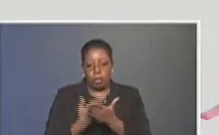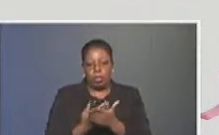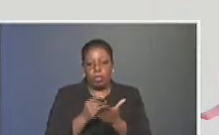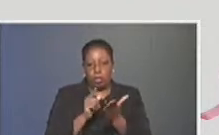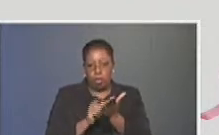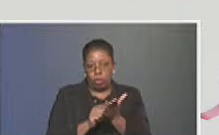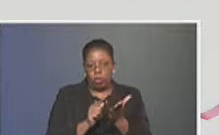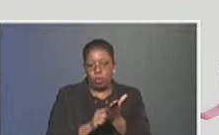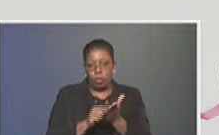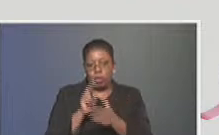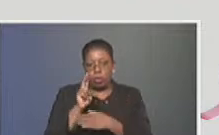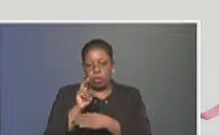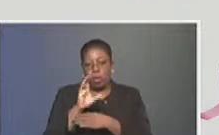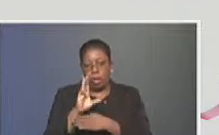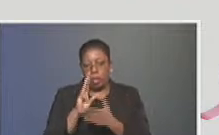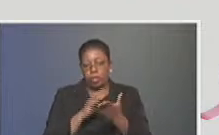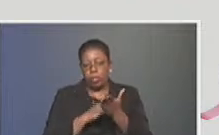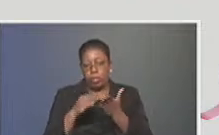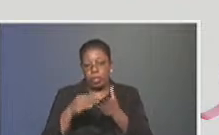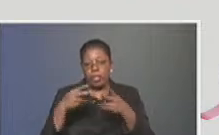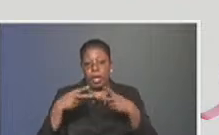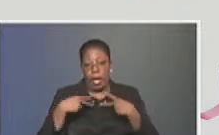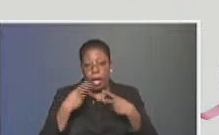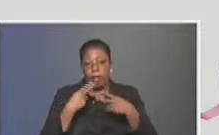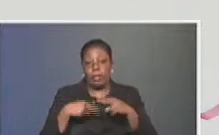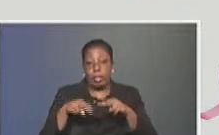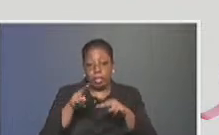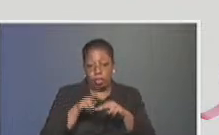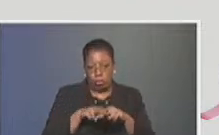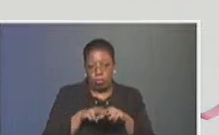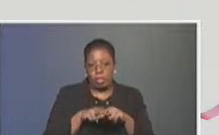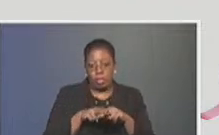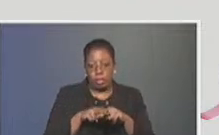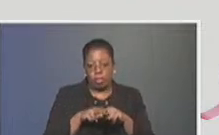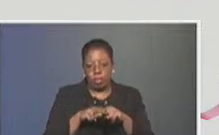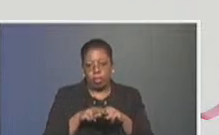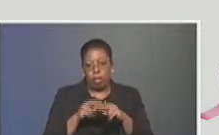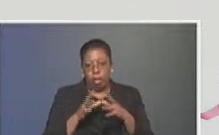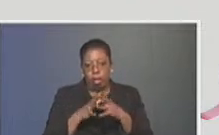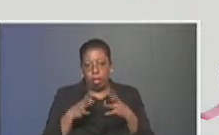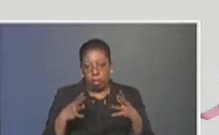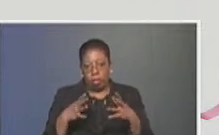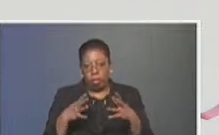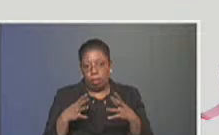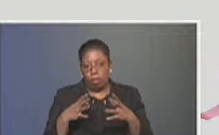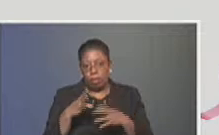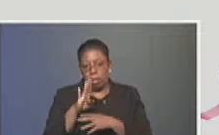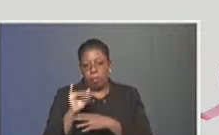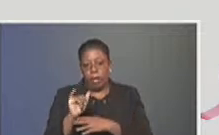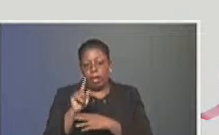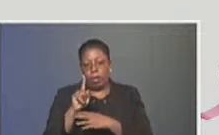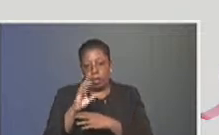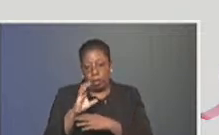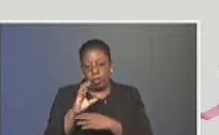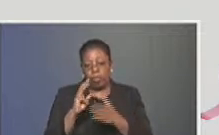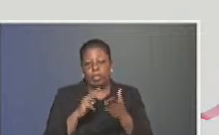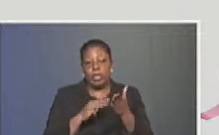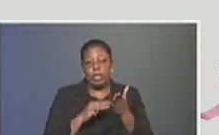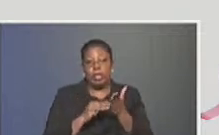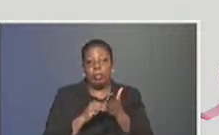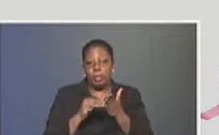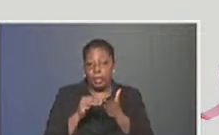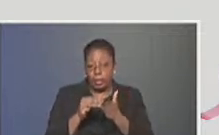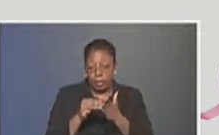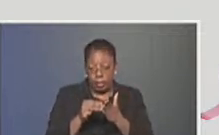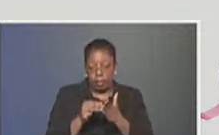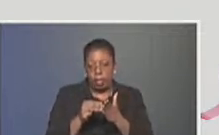is that the 200 million has increased now fairly significantly by another 100 million. And